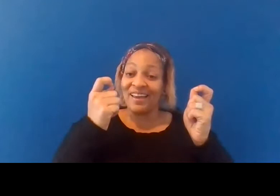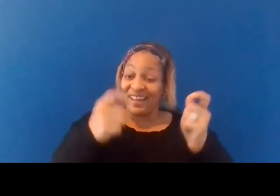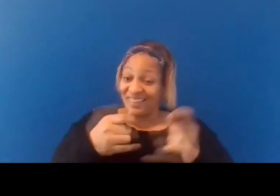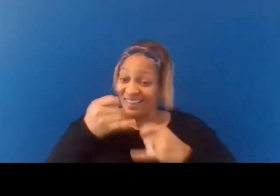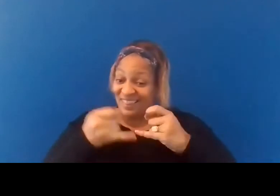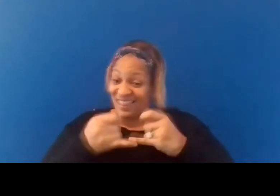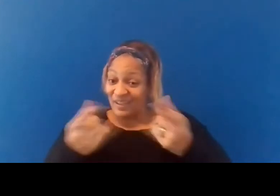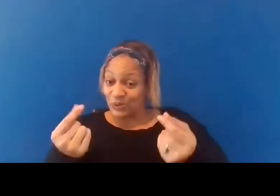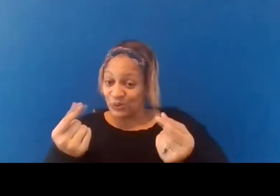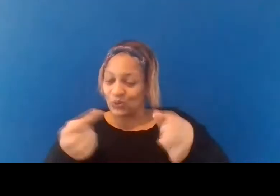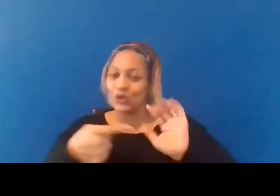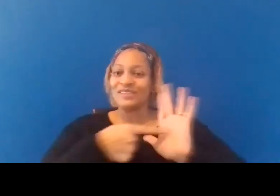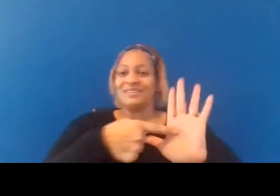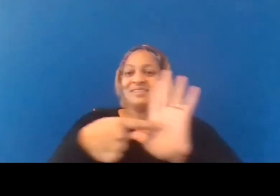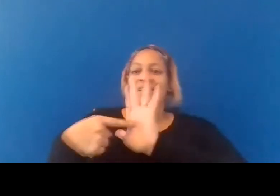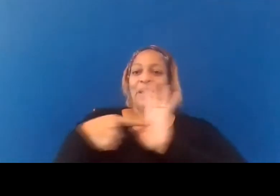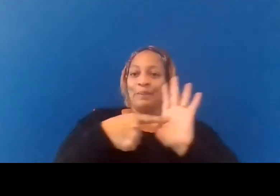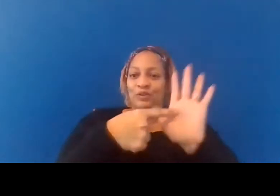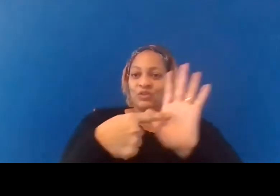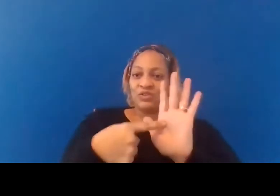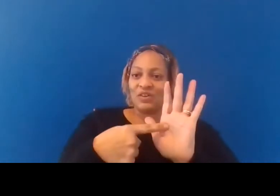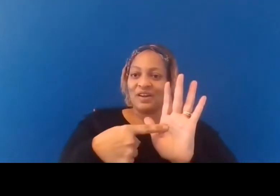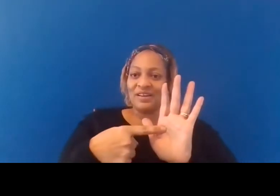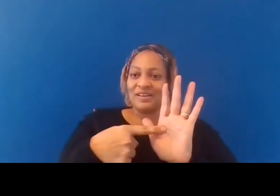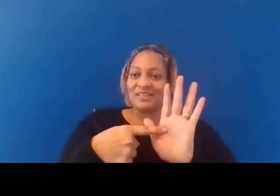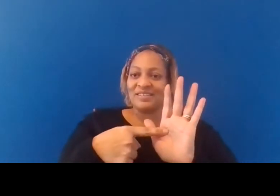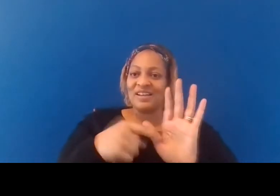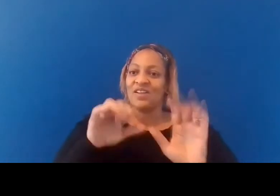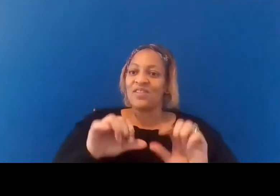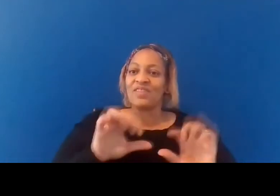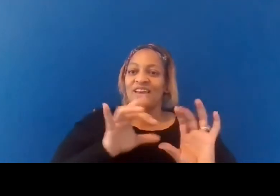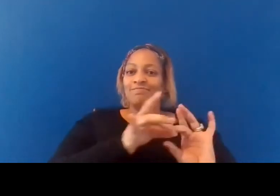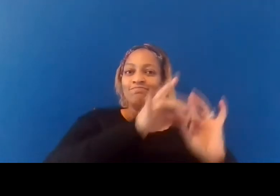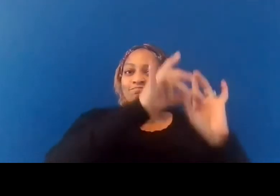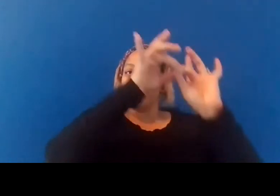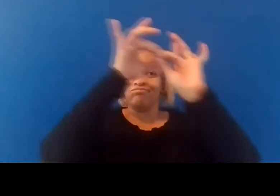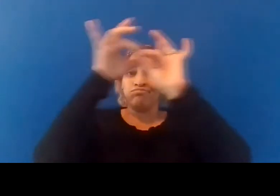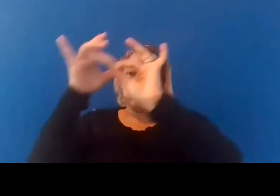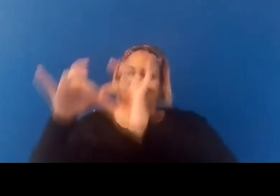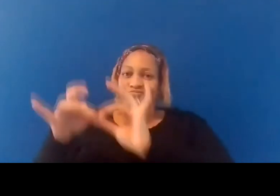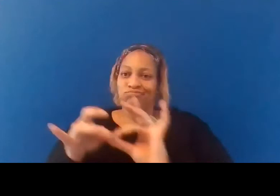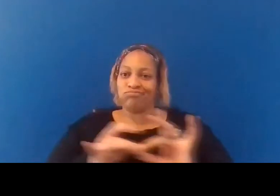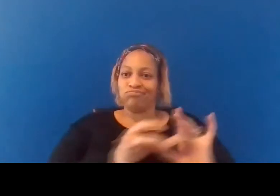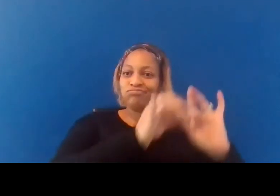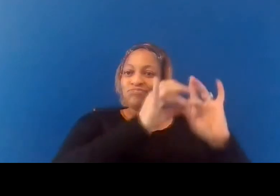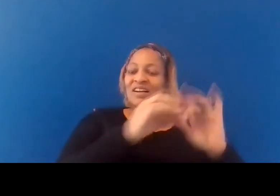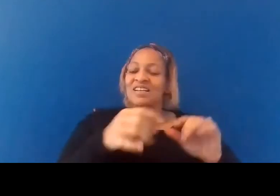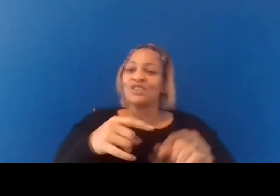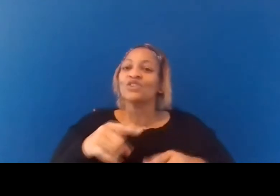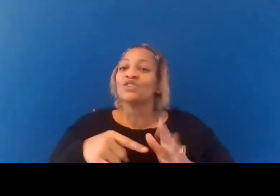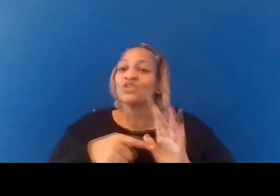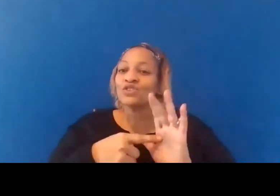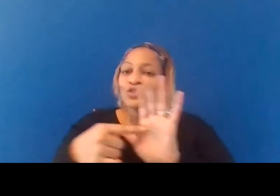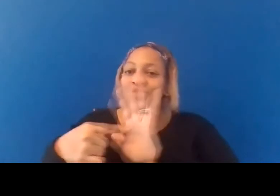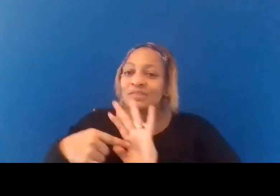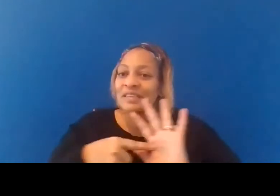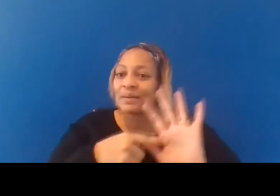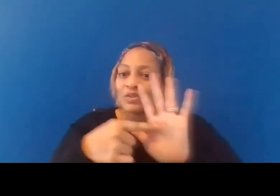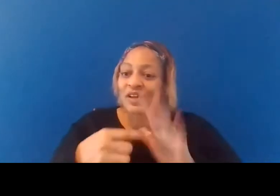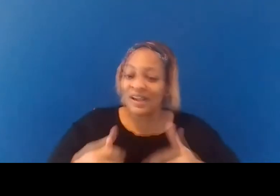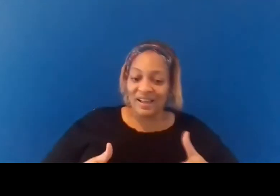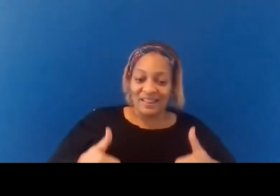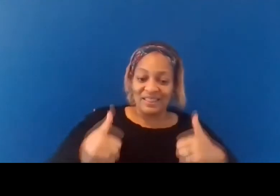then there is a demonstration of a living, a lived